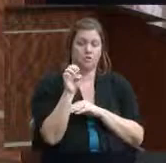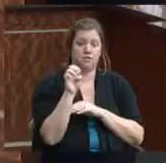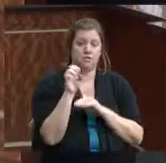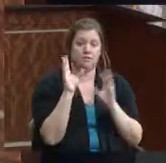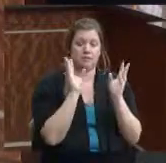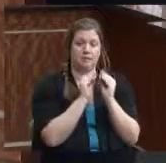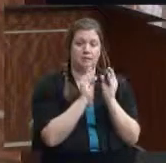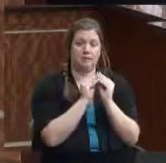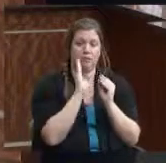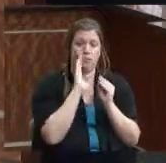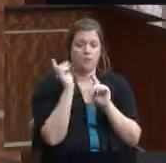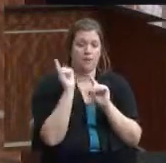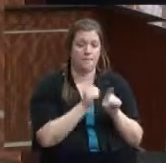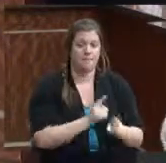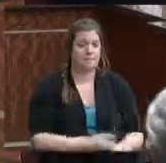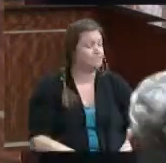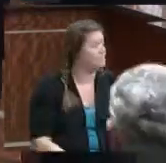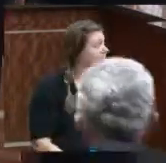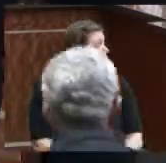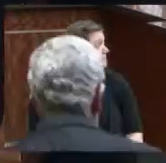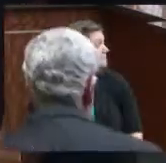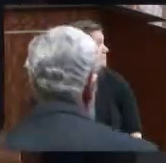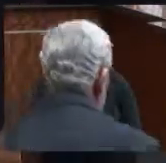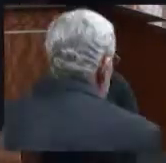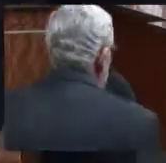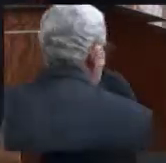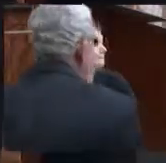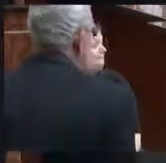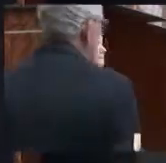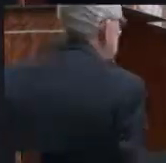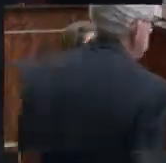as well and work closely. Marty. Thank you,